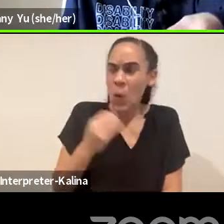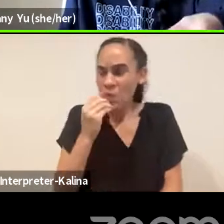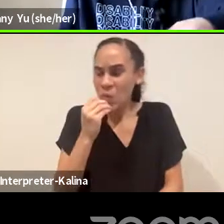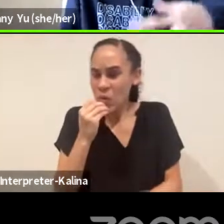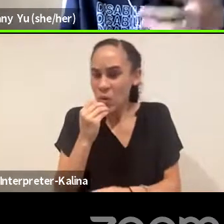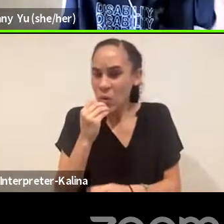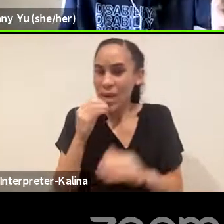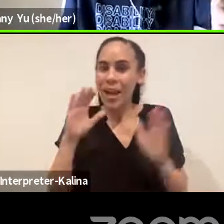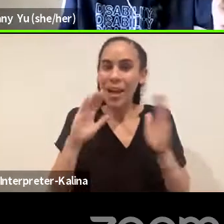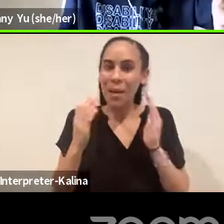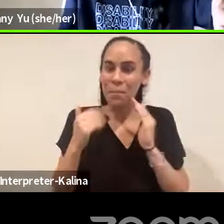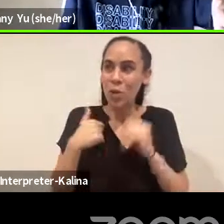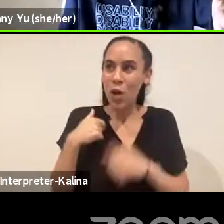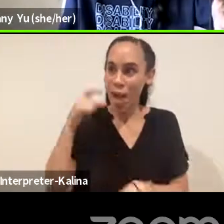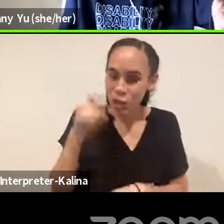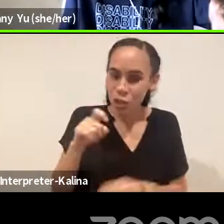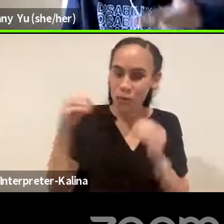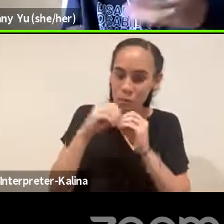engage in